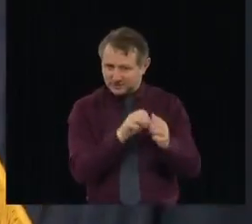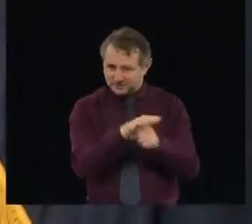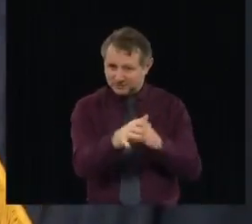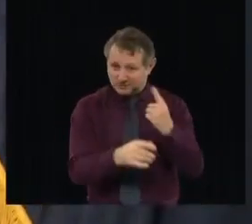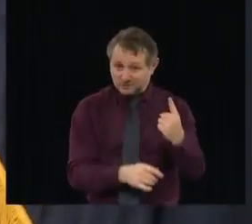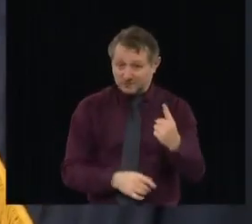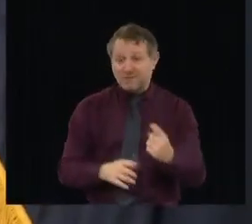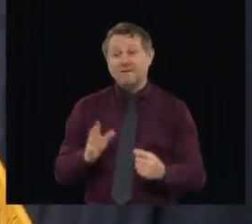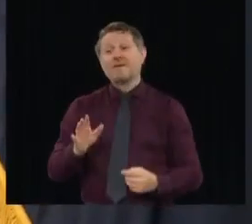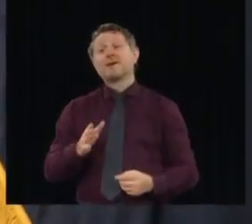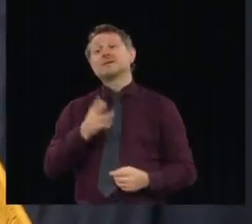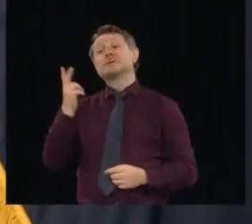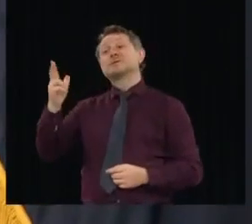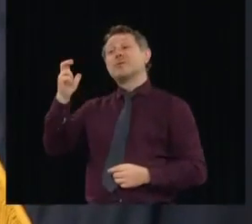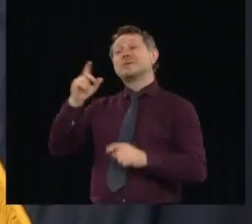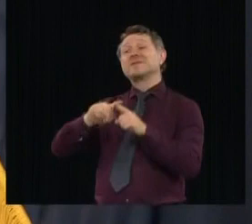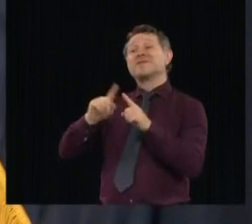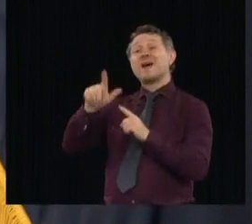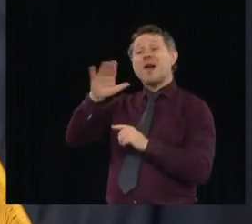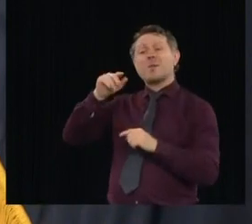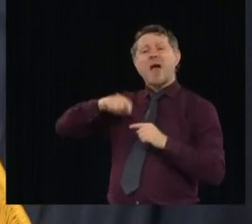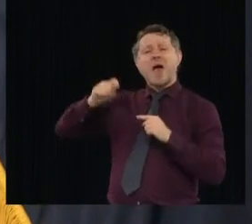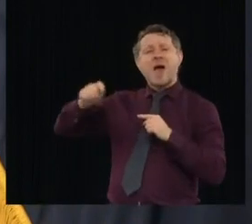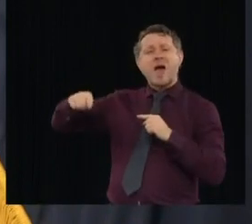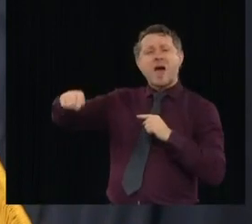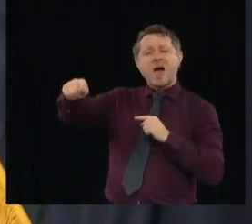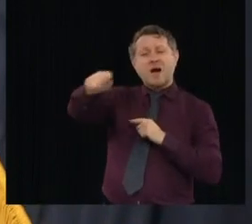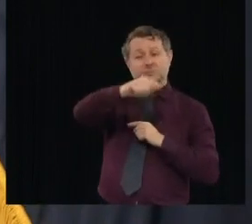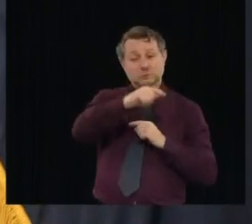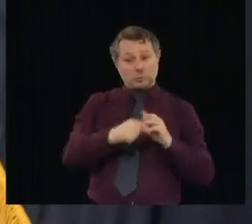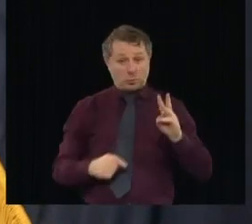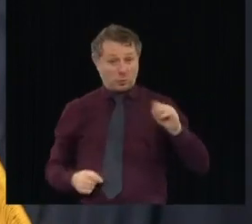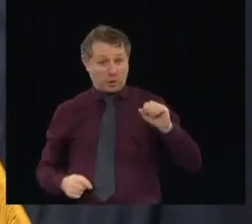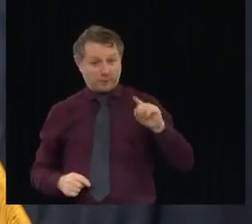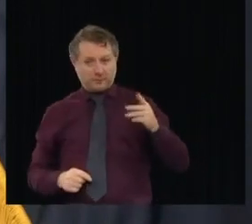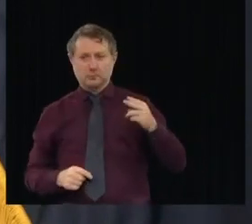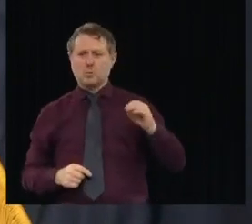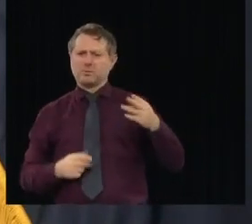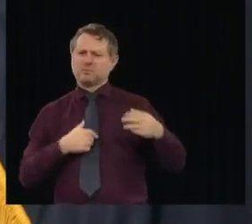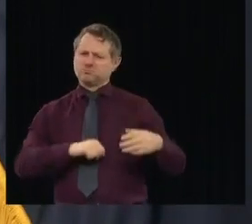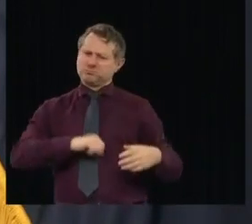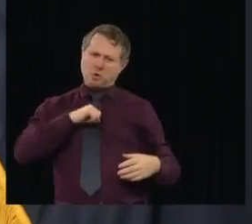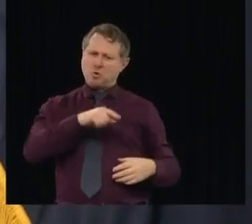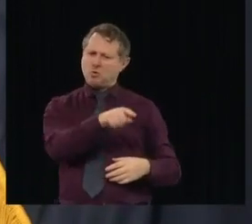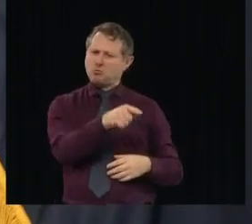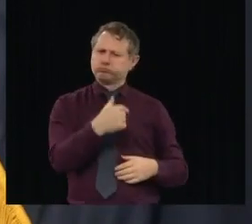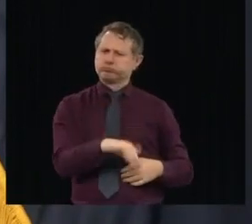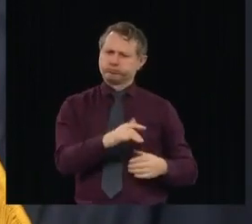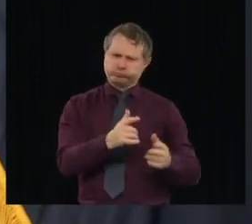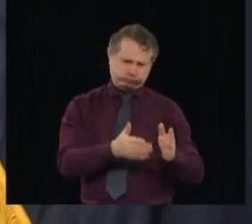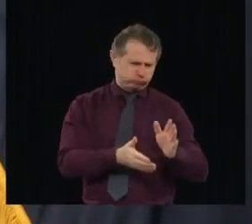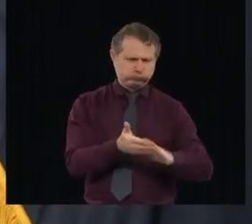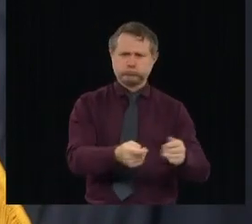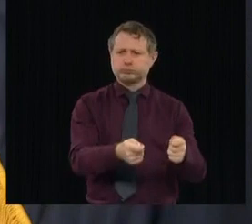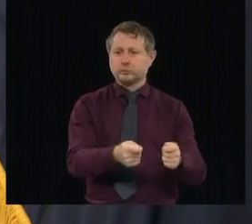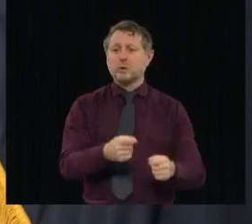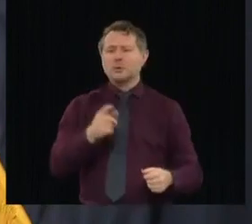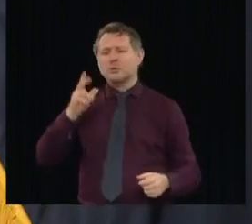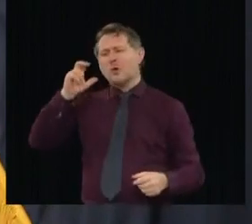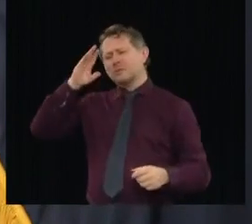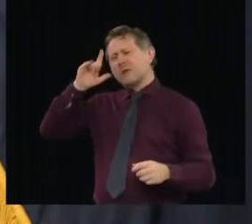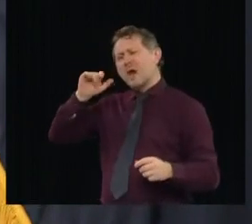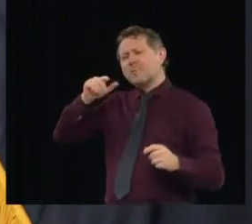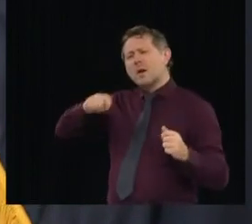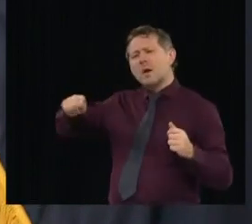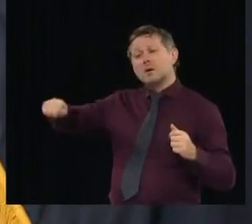right? Wadsworth, we're proud of, it's a state lab, but there are 300 labs. And we need